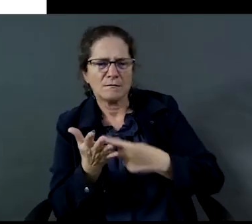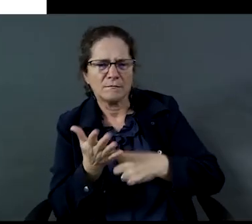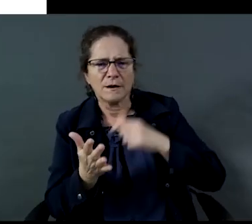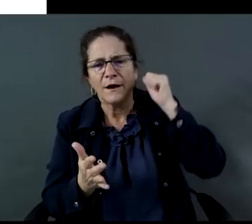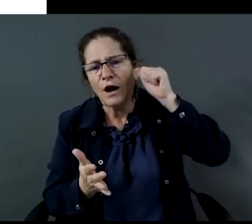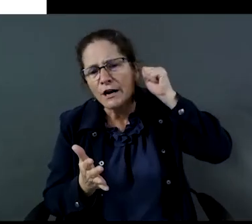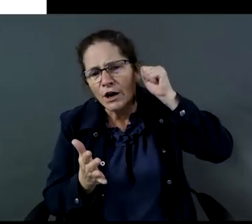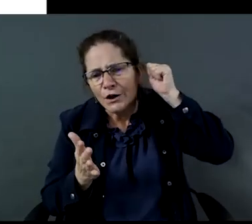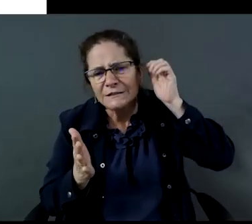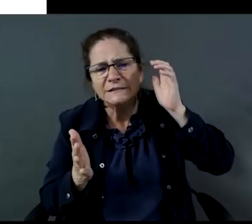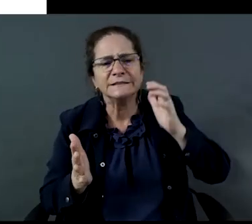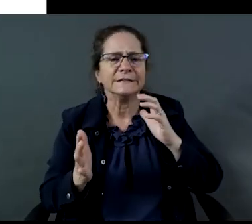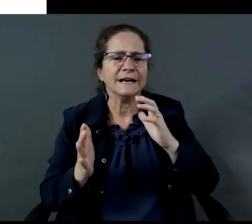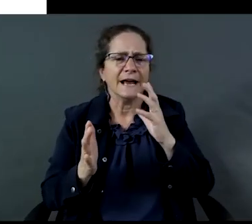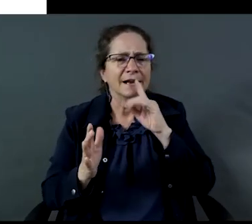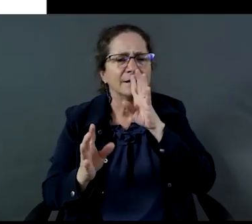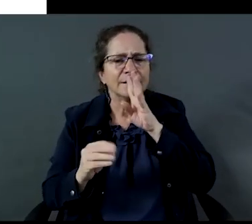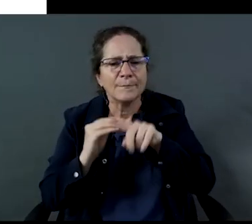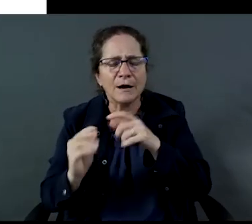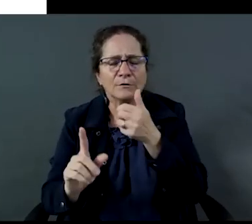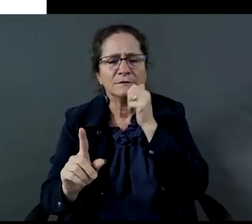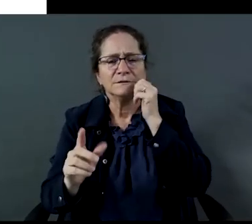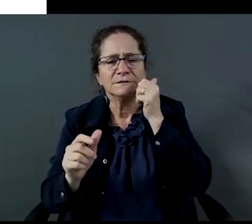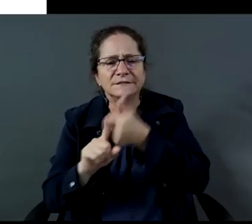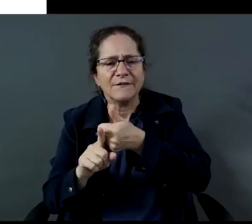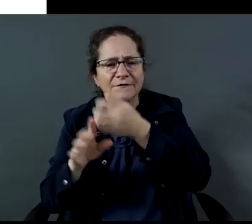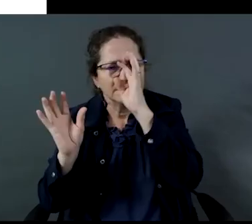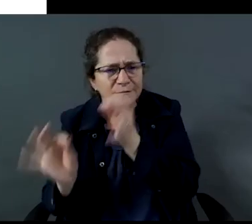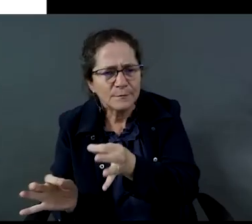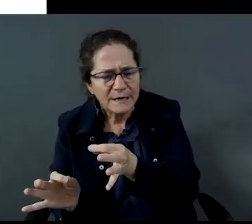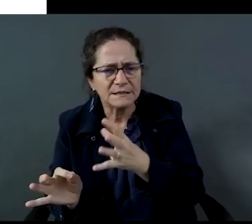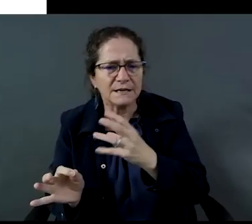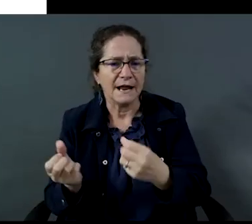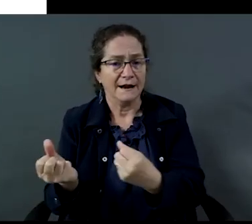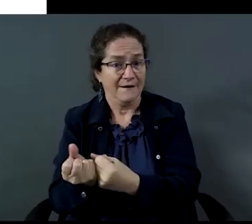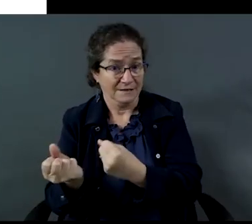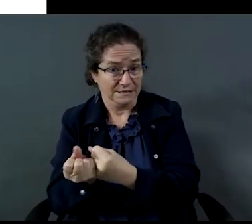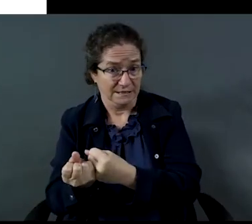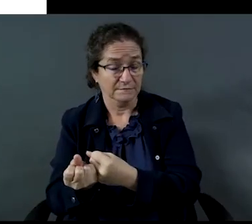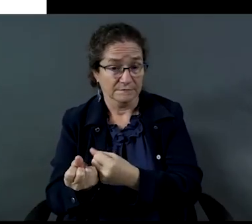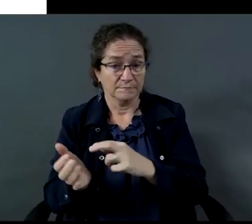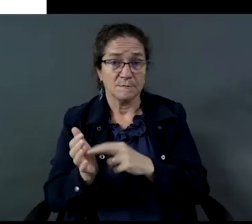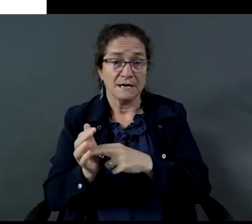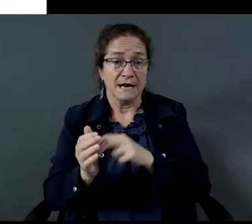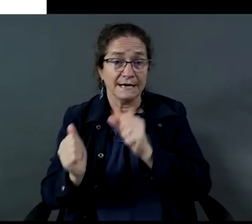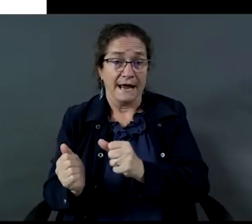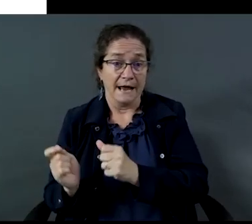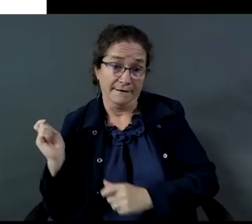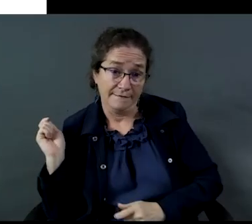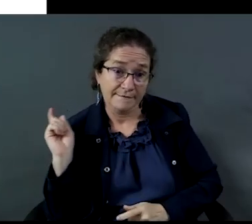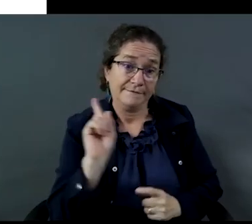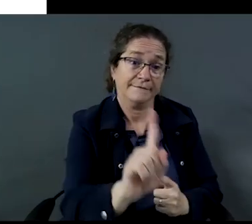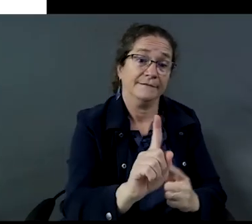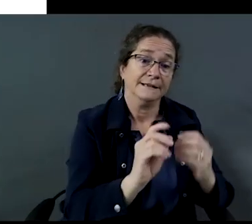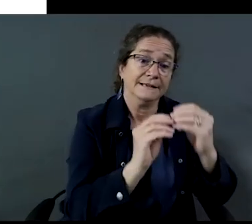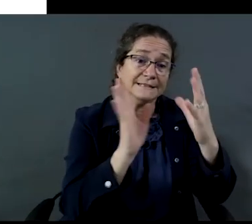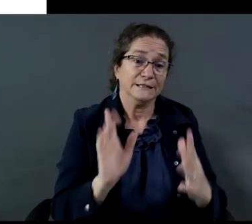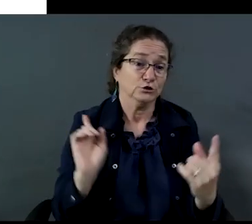about self-determination and advocacy. Being able to walk up to the teacher and give them your microphone now that you're old